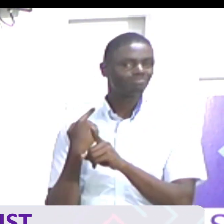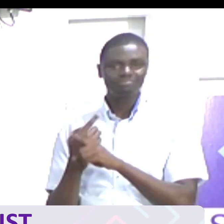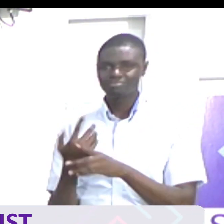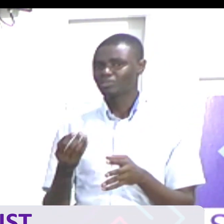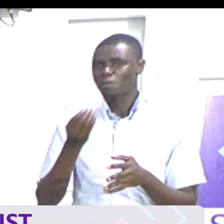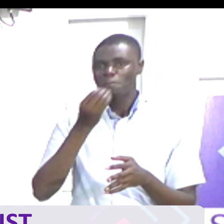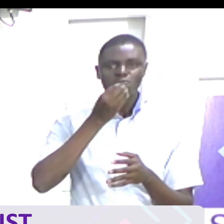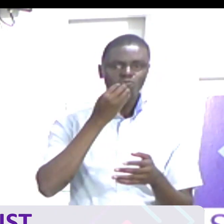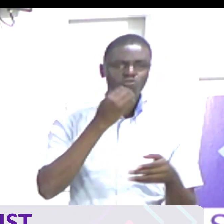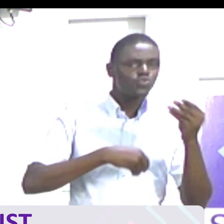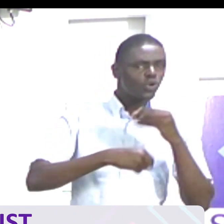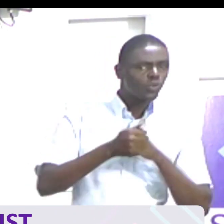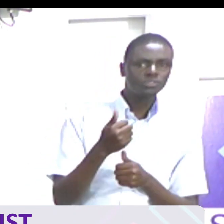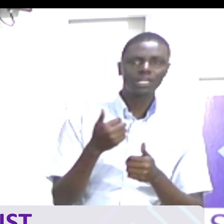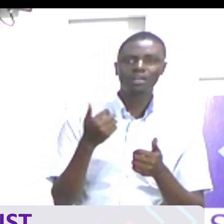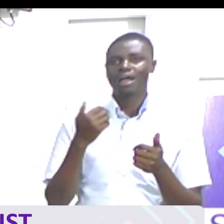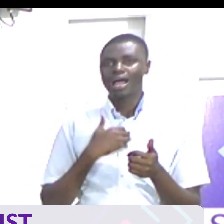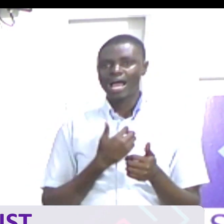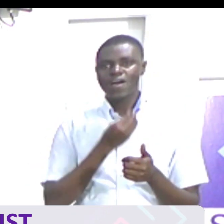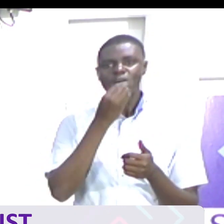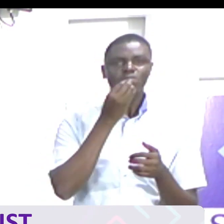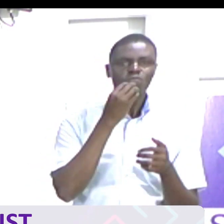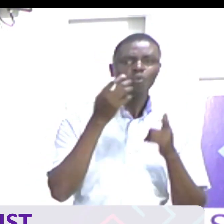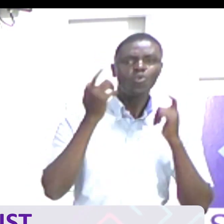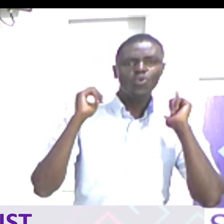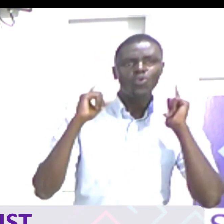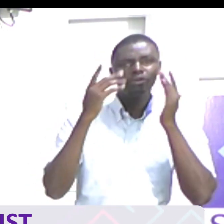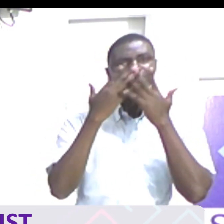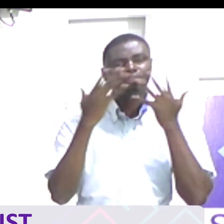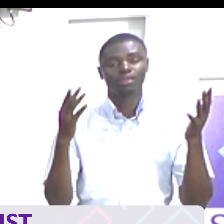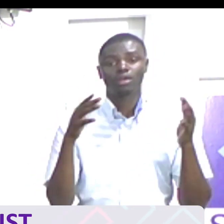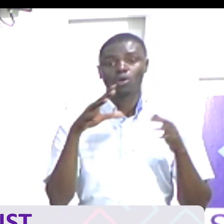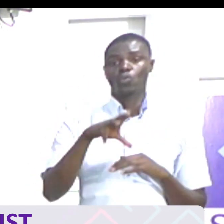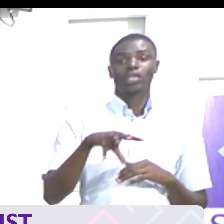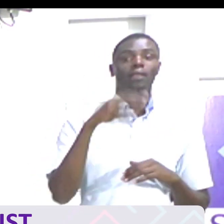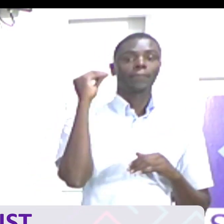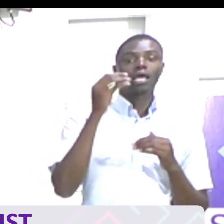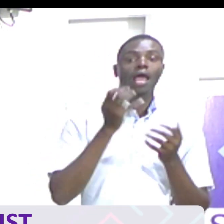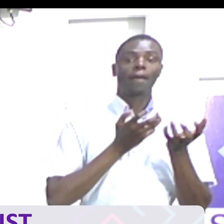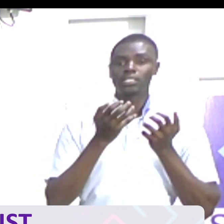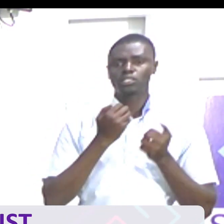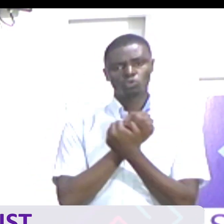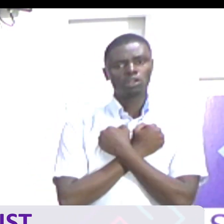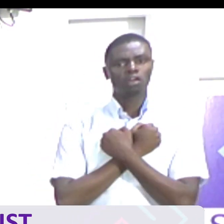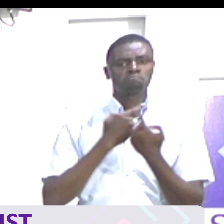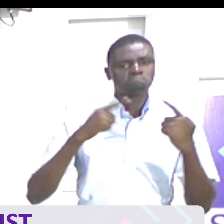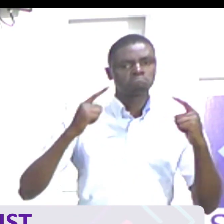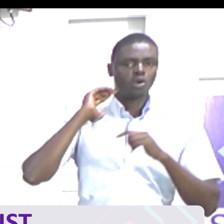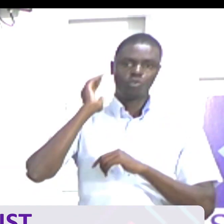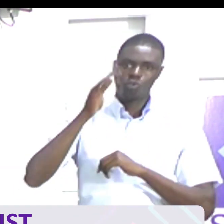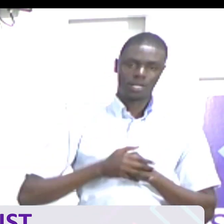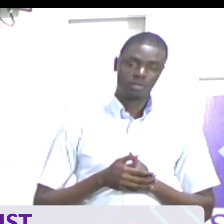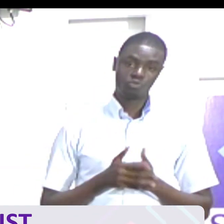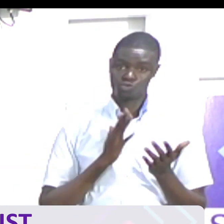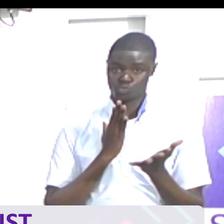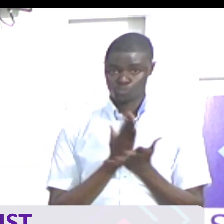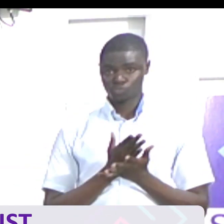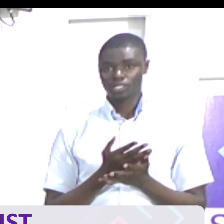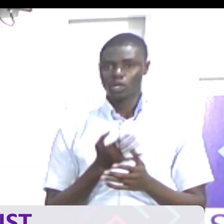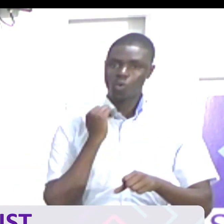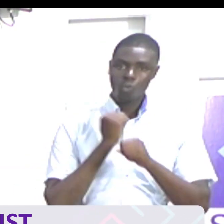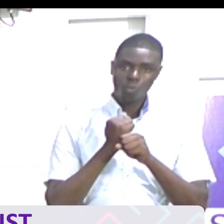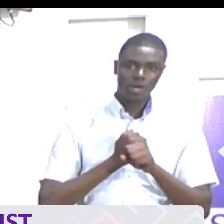food vendor pale nje, uko na food truck zako, uko na nini, ukipata hiyo shughuli unapenda, itajipa mtu wangu. Ndio hiyo. Au sio? Ni ile